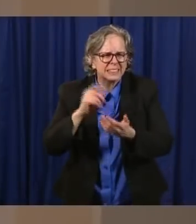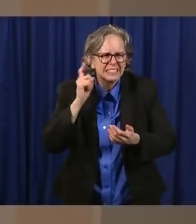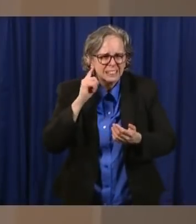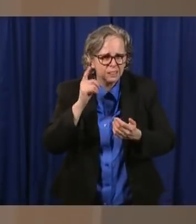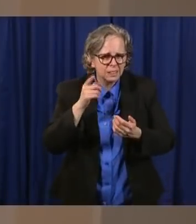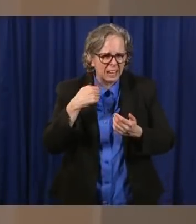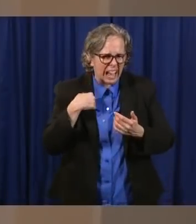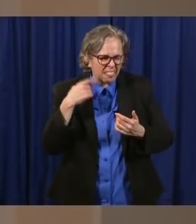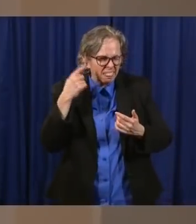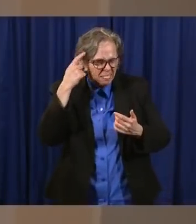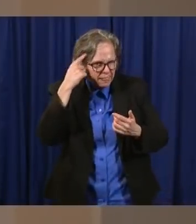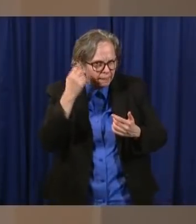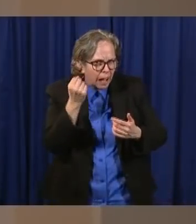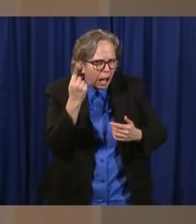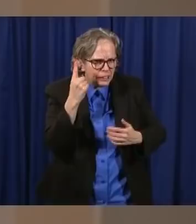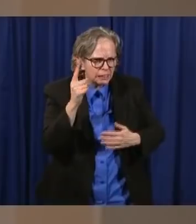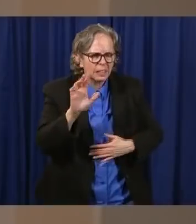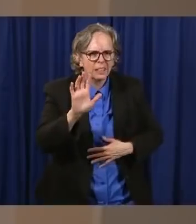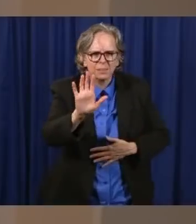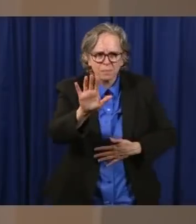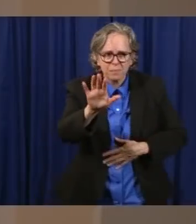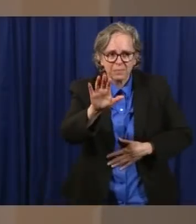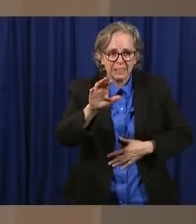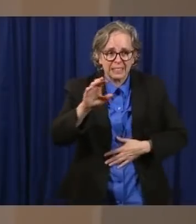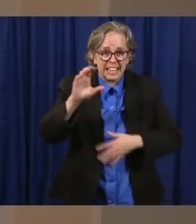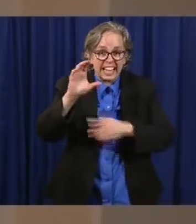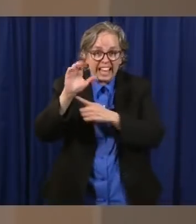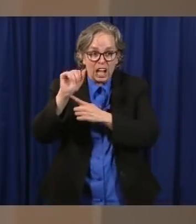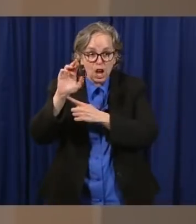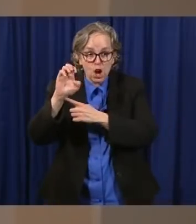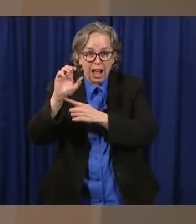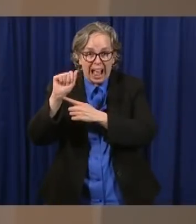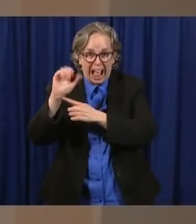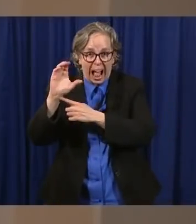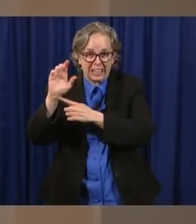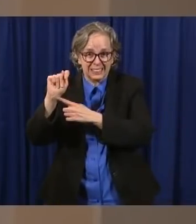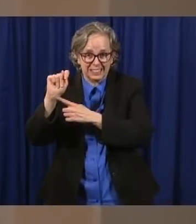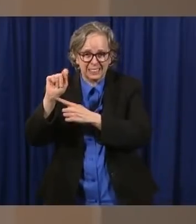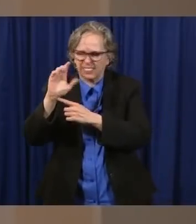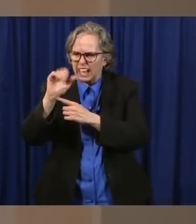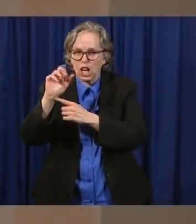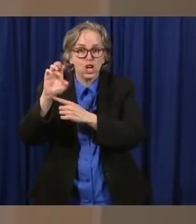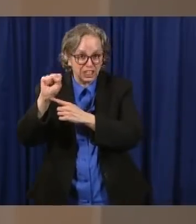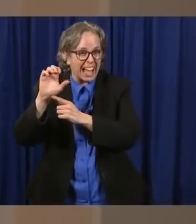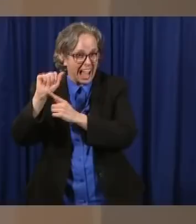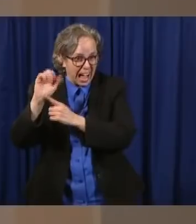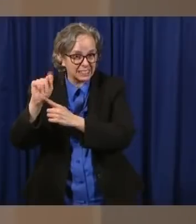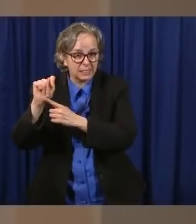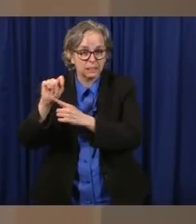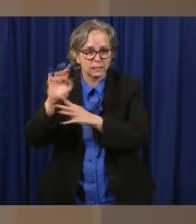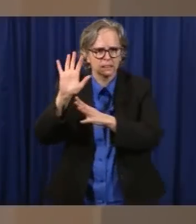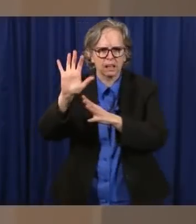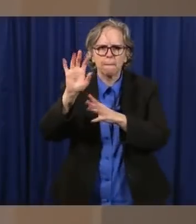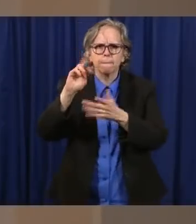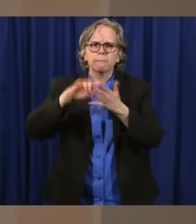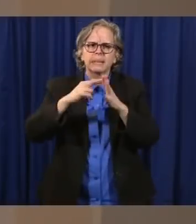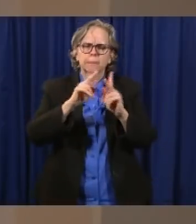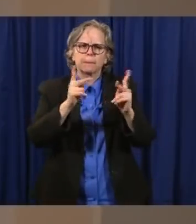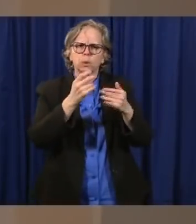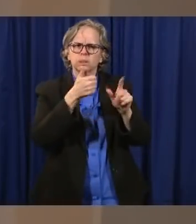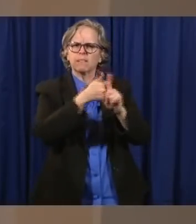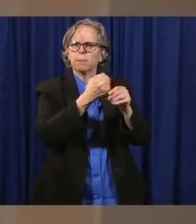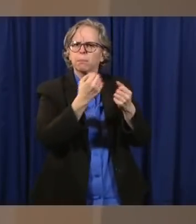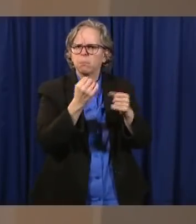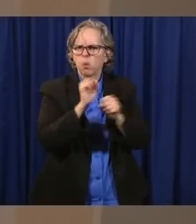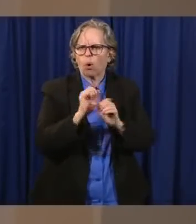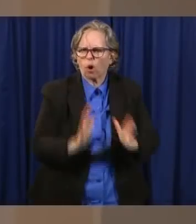In the CARES Act, independently employed people, 1099 filers, are eligible. There was an